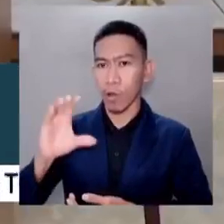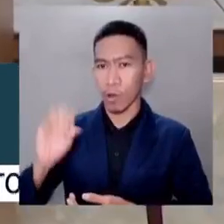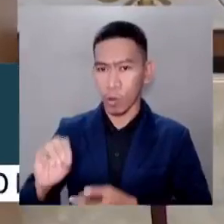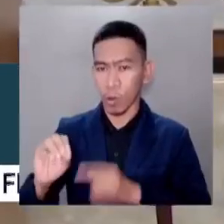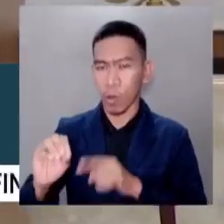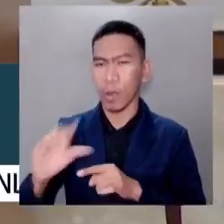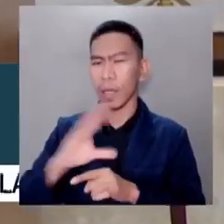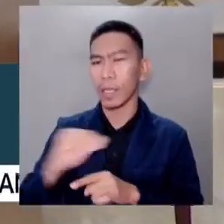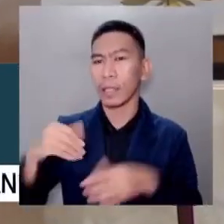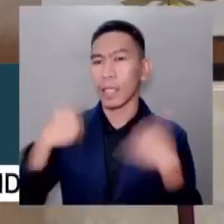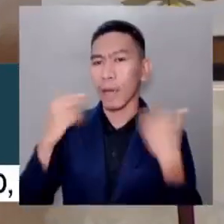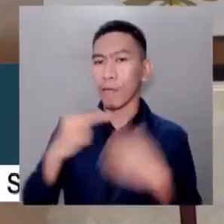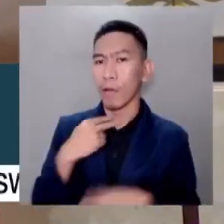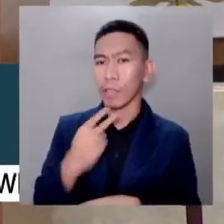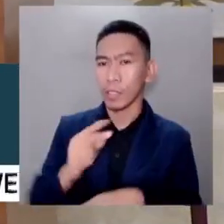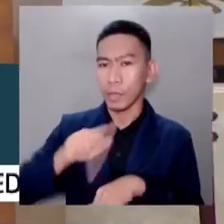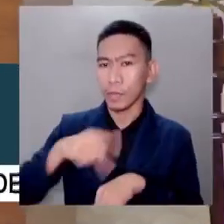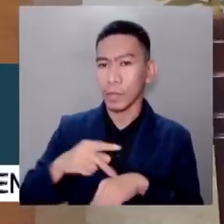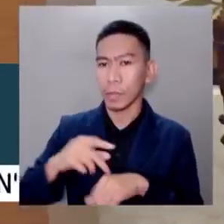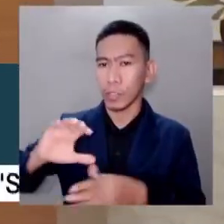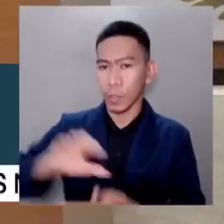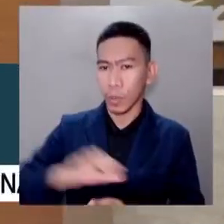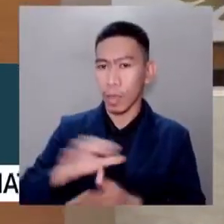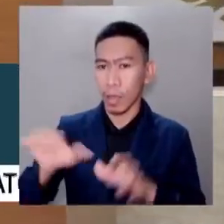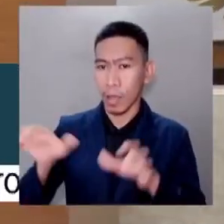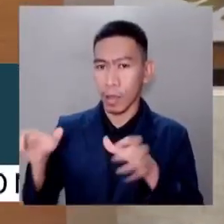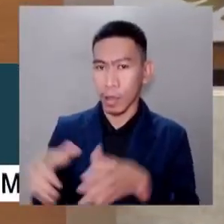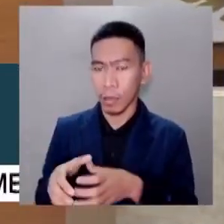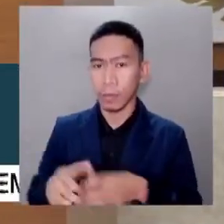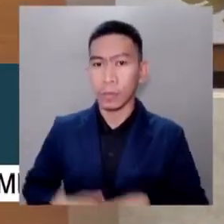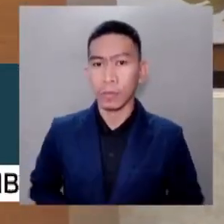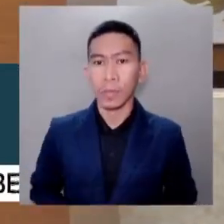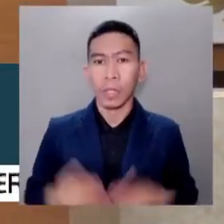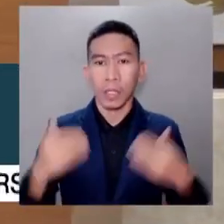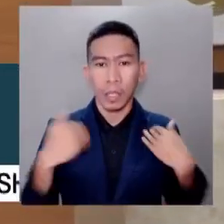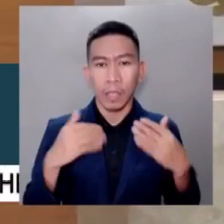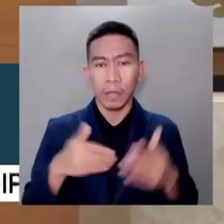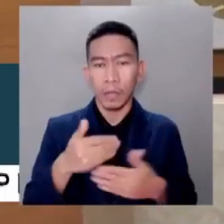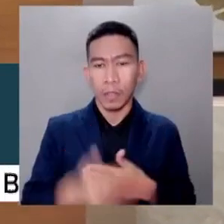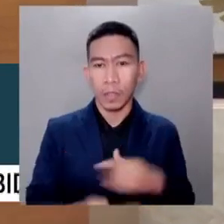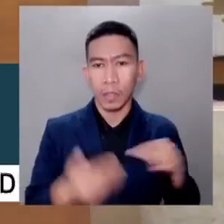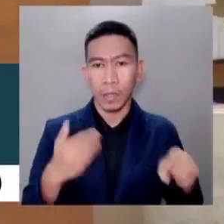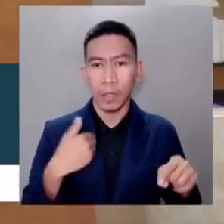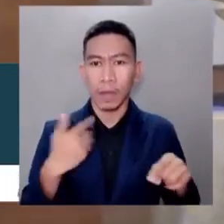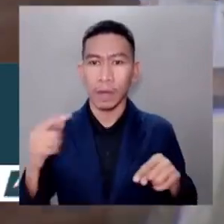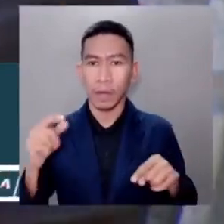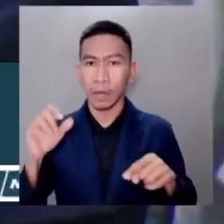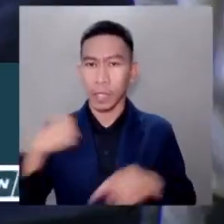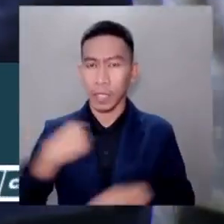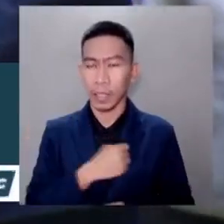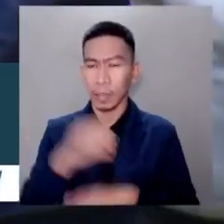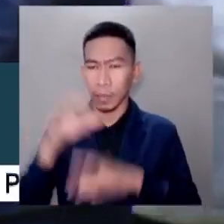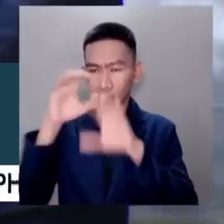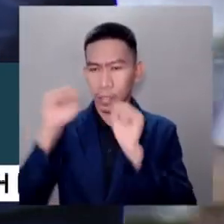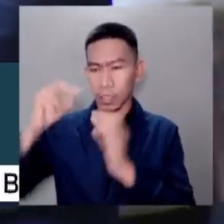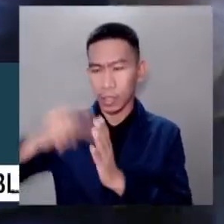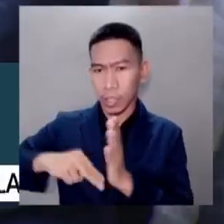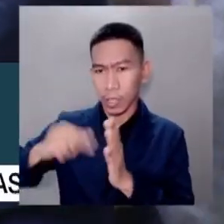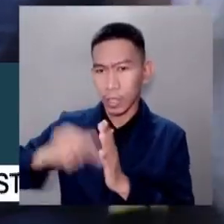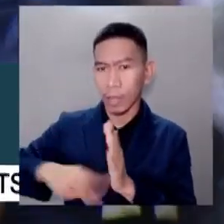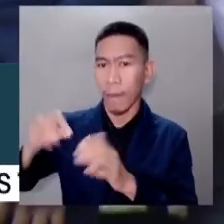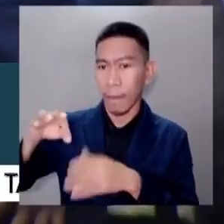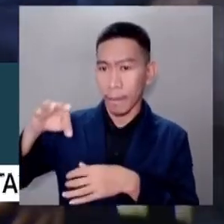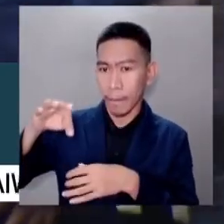The Senate President will read the joint resolution by the National Board of Canvassers proclaiming Marcos and Vice